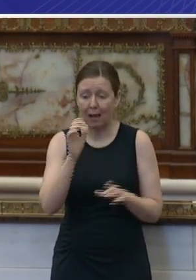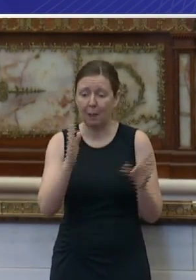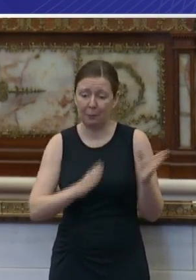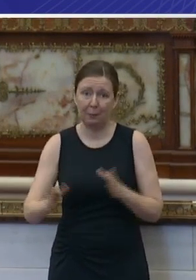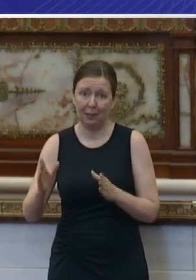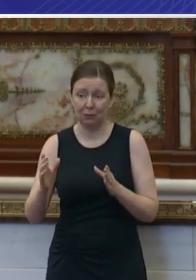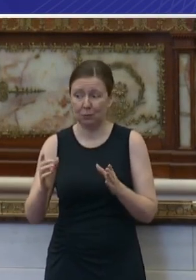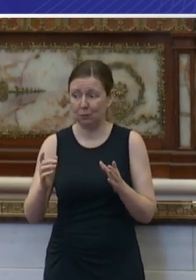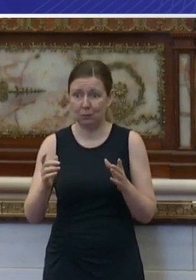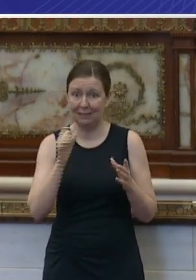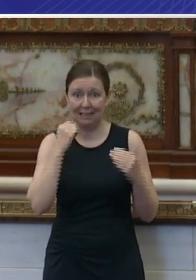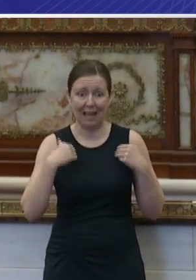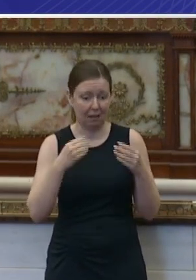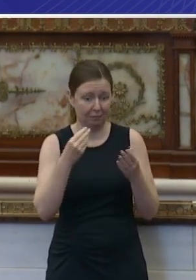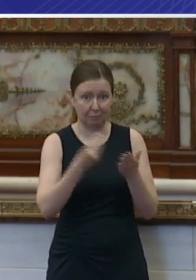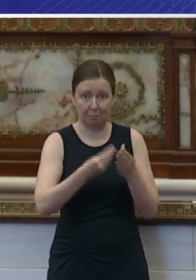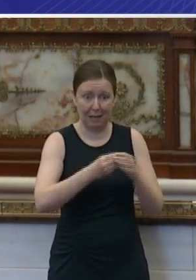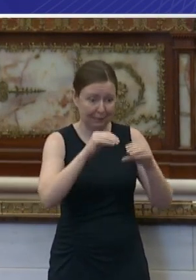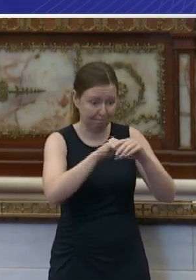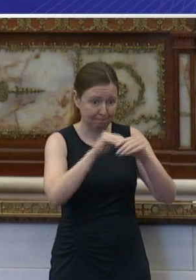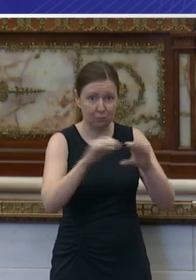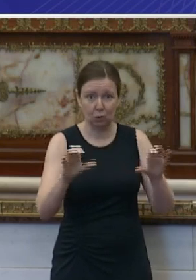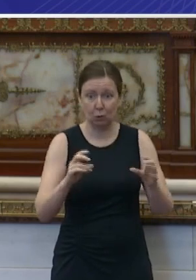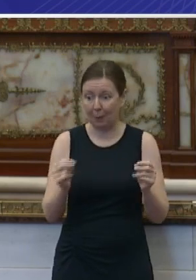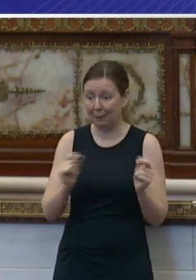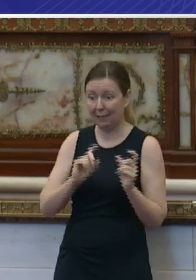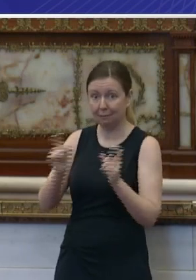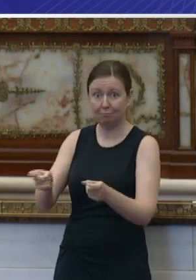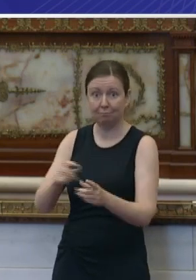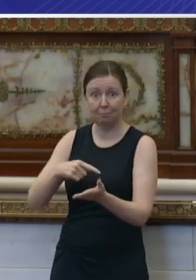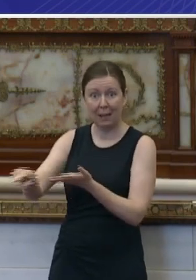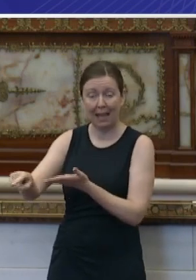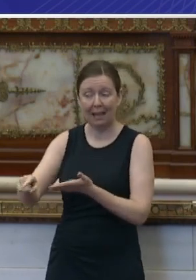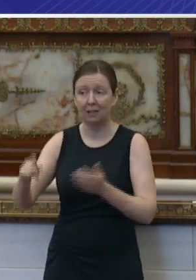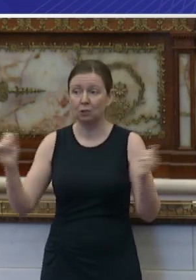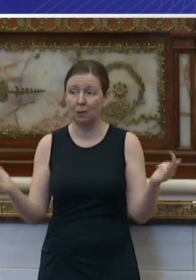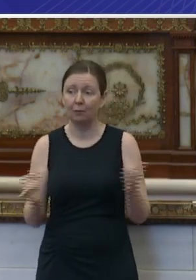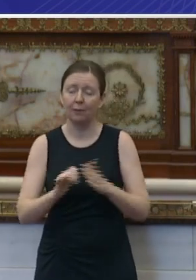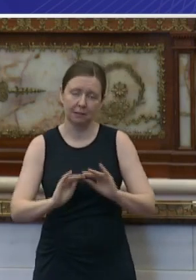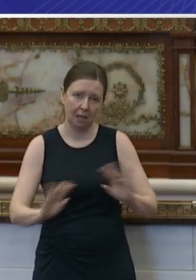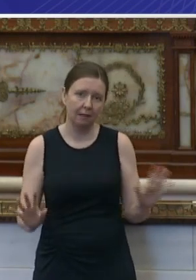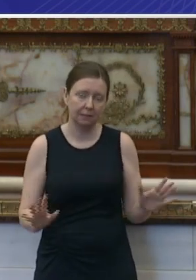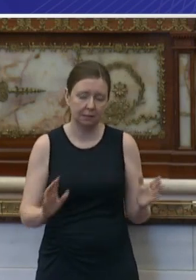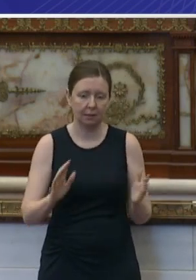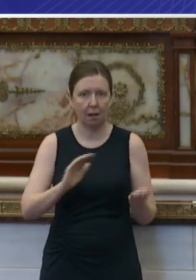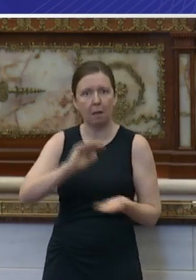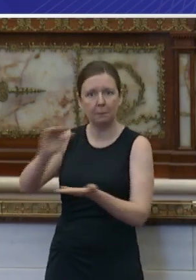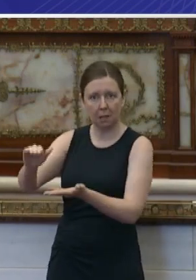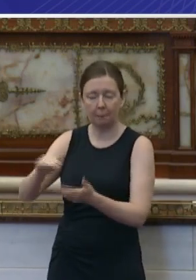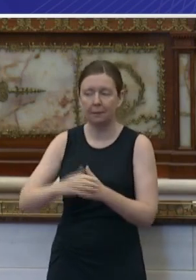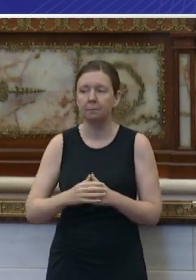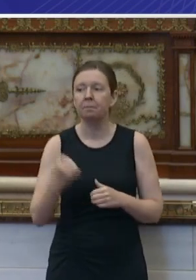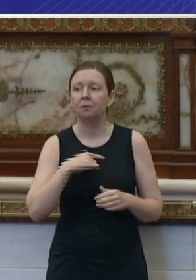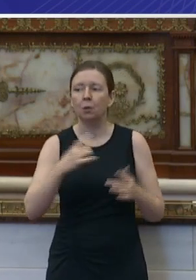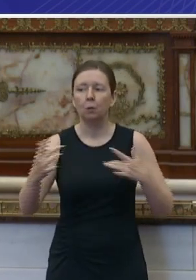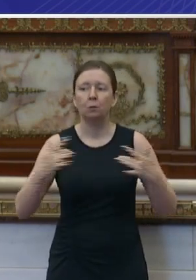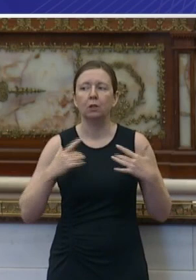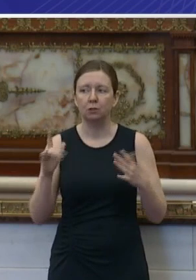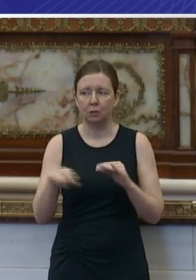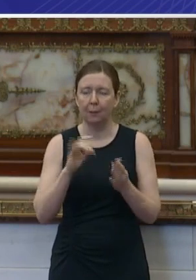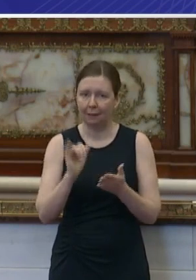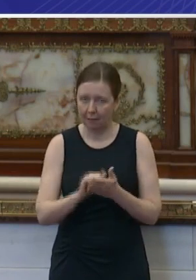have those reserves in place to do a immediate benefit payout to everybody, which is obviously a lump sum. And so we were just concerned